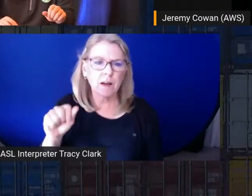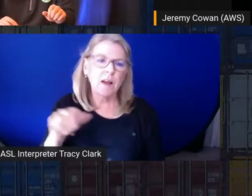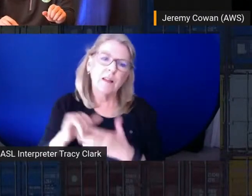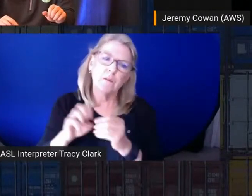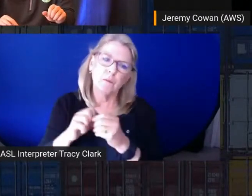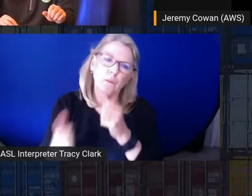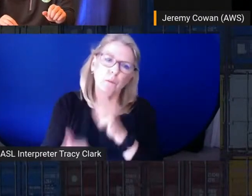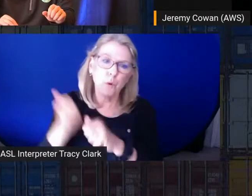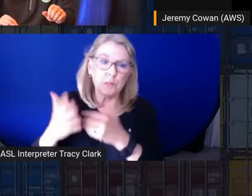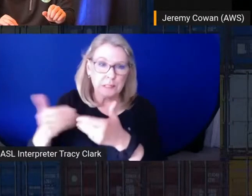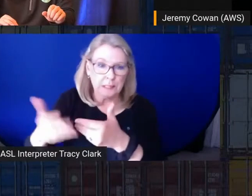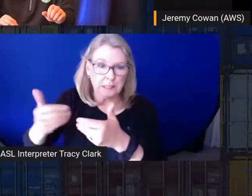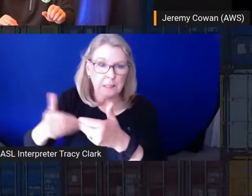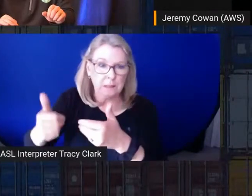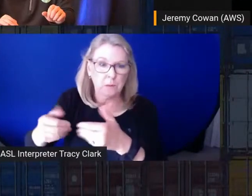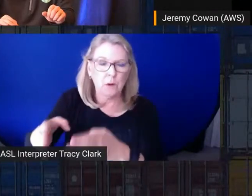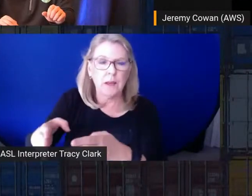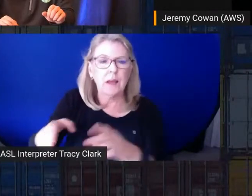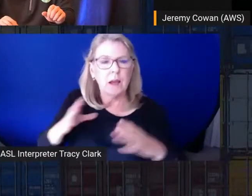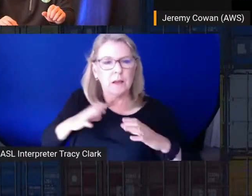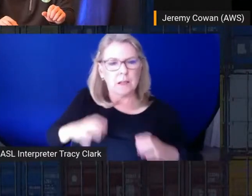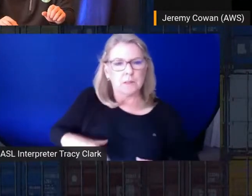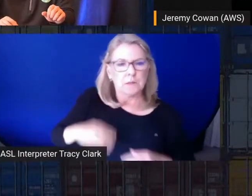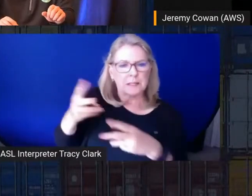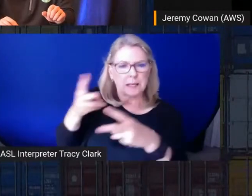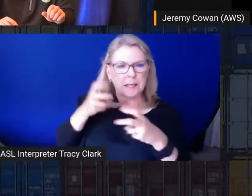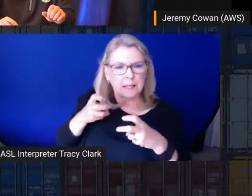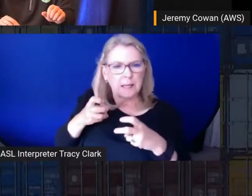information from the control plane.